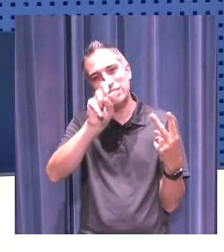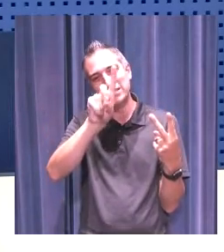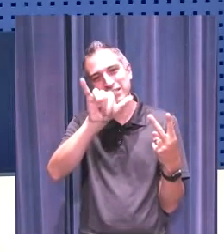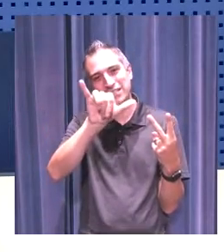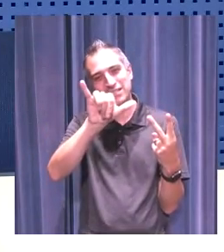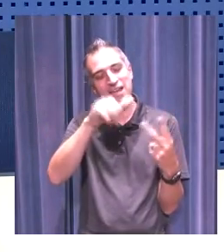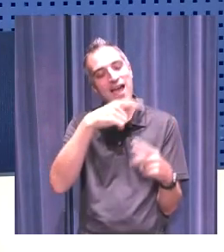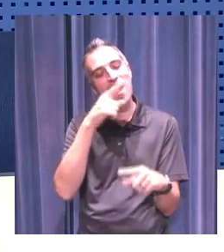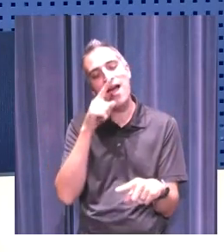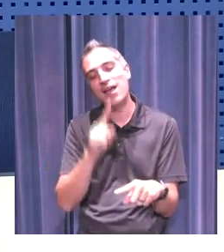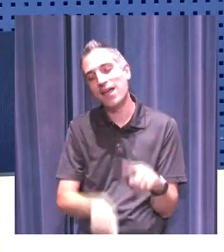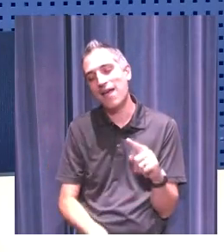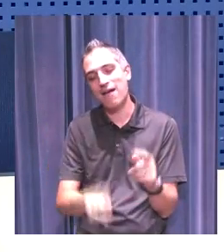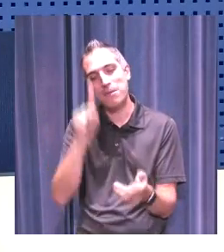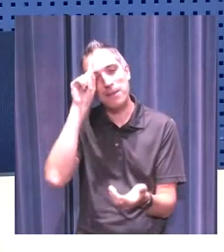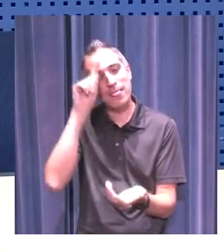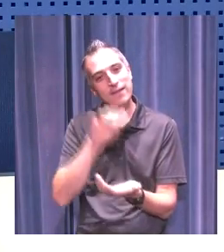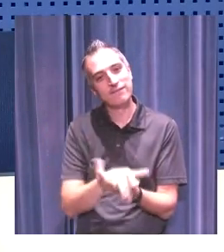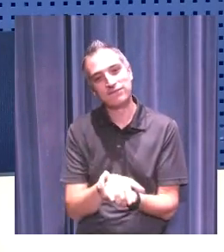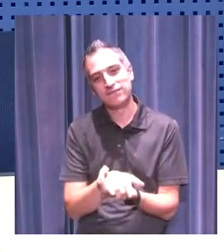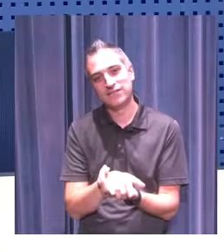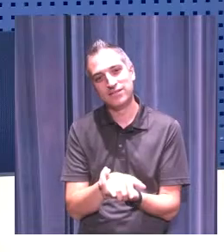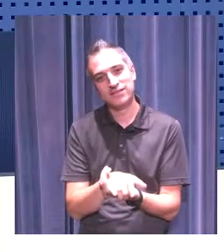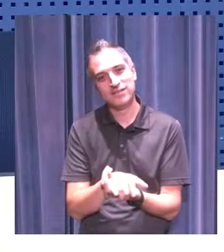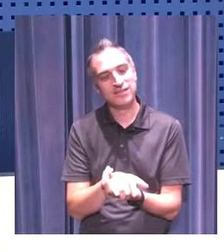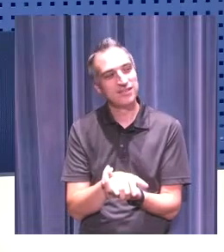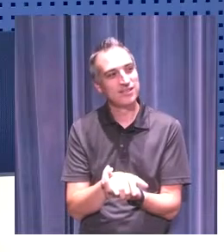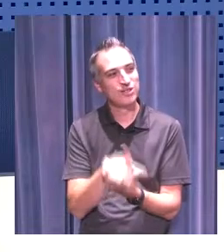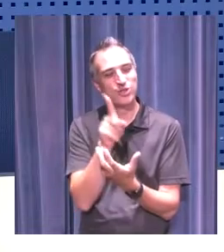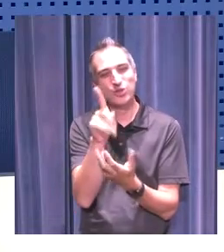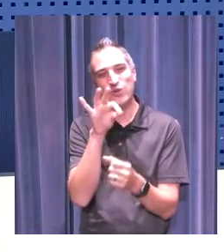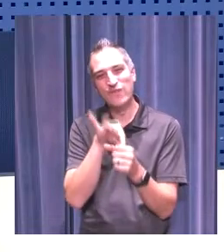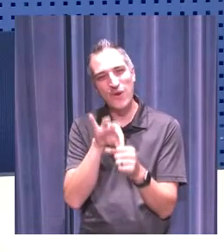I cannot believe you voted for her.